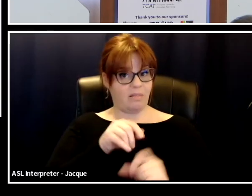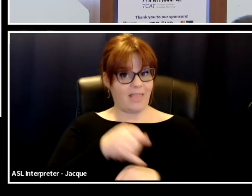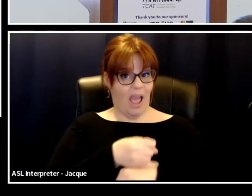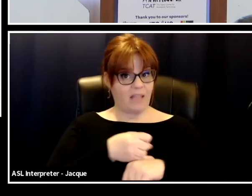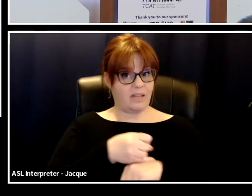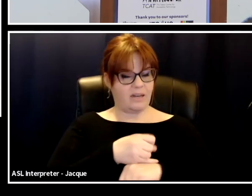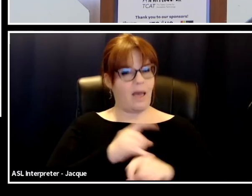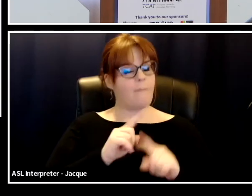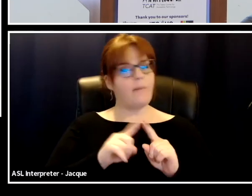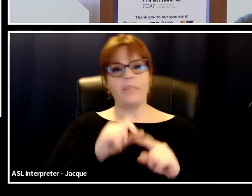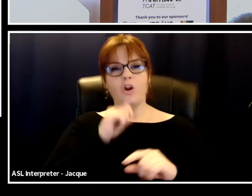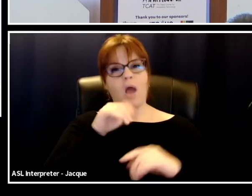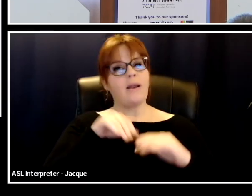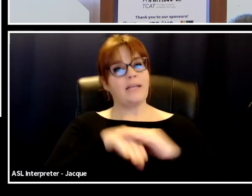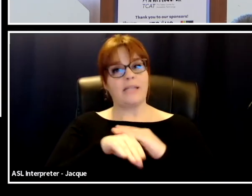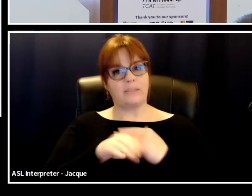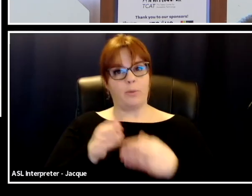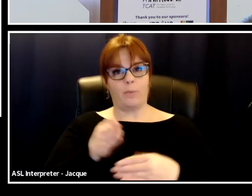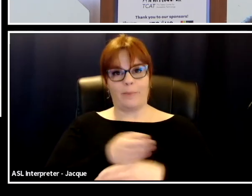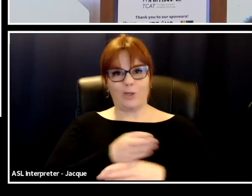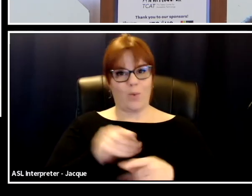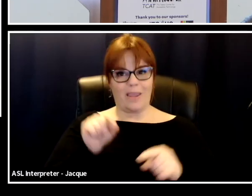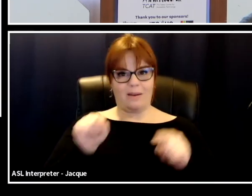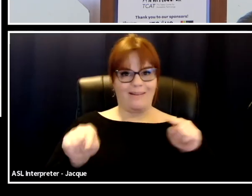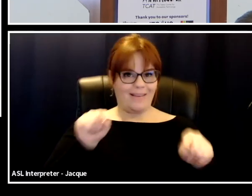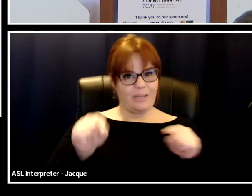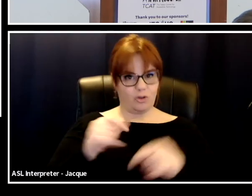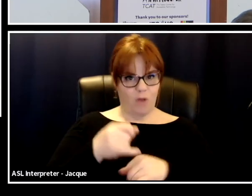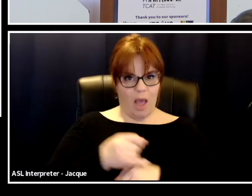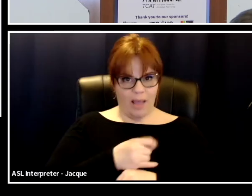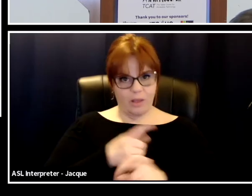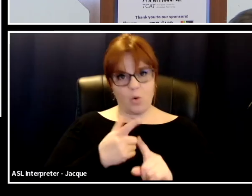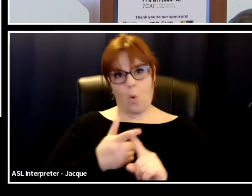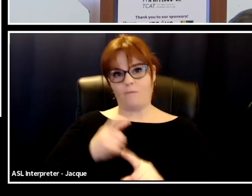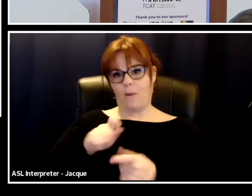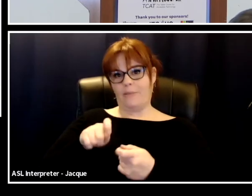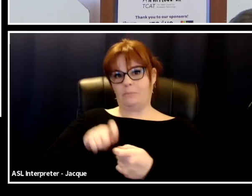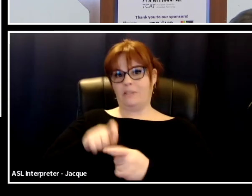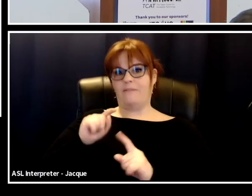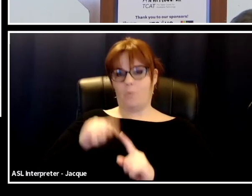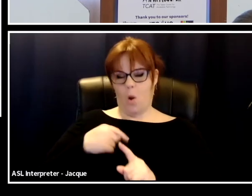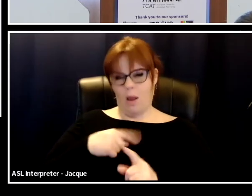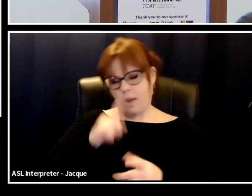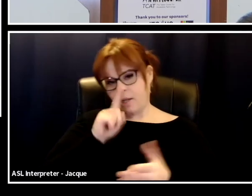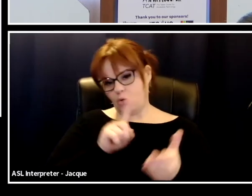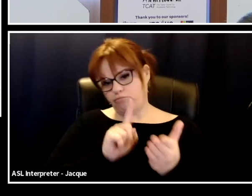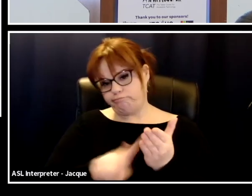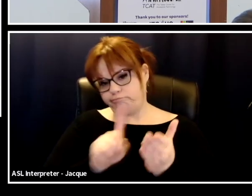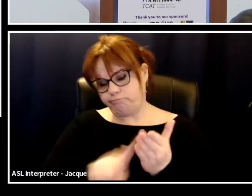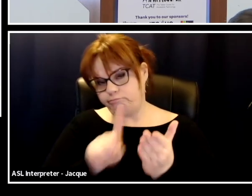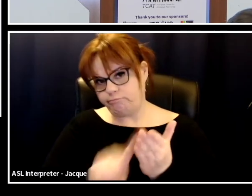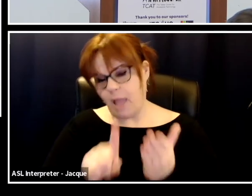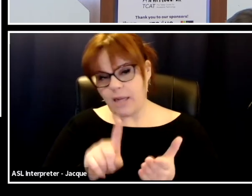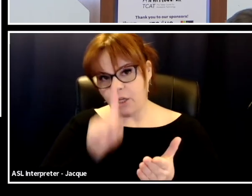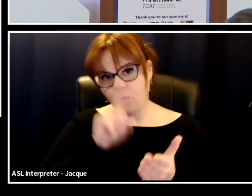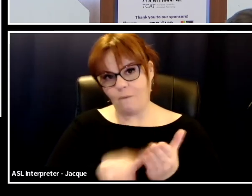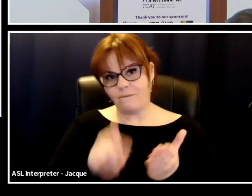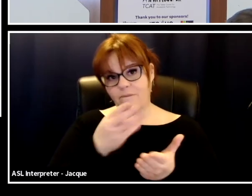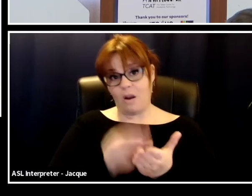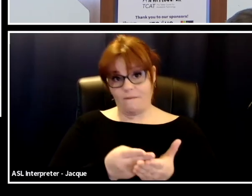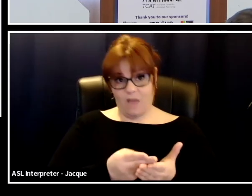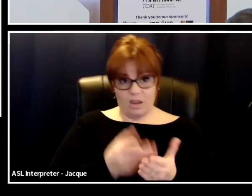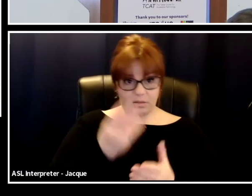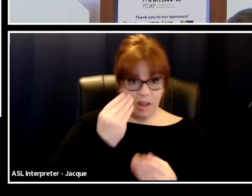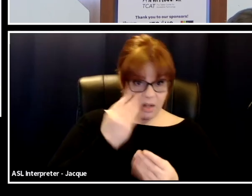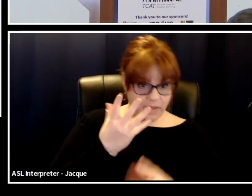accessible between each other or from, you know, a certain point, and I need to dig into that more. I need to go verify whether that's a data gap, whether